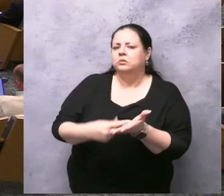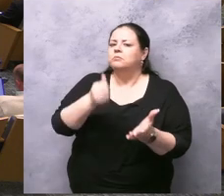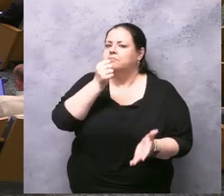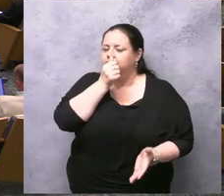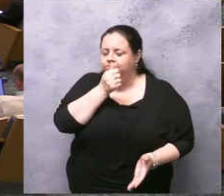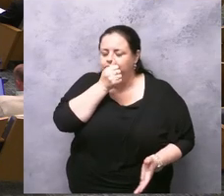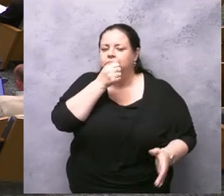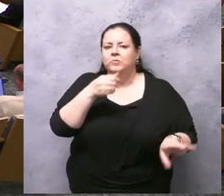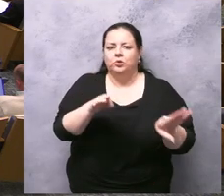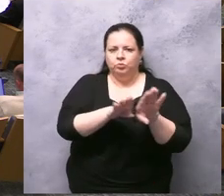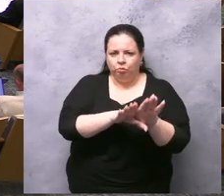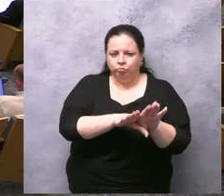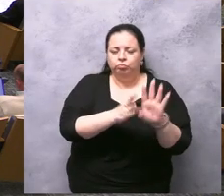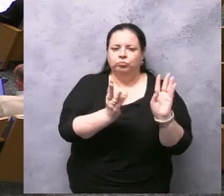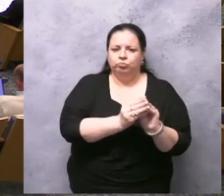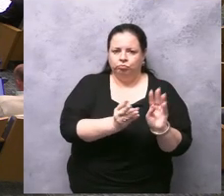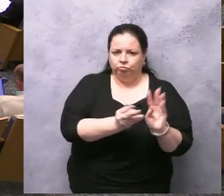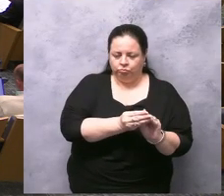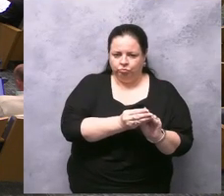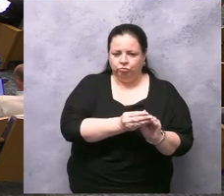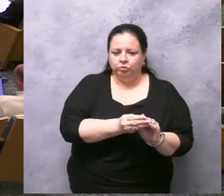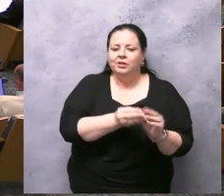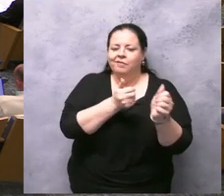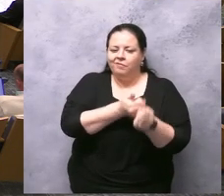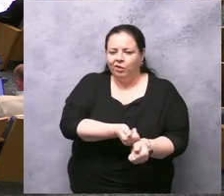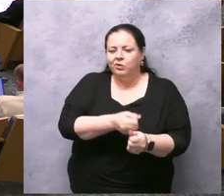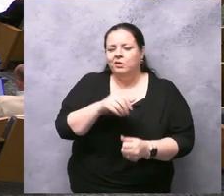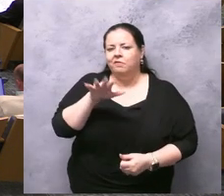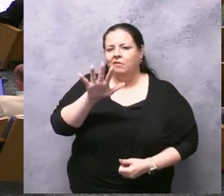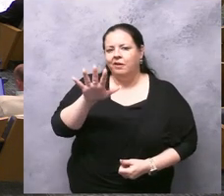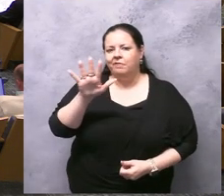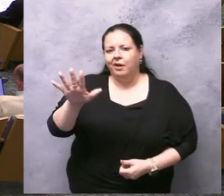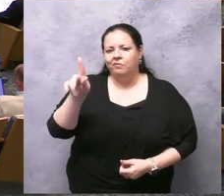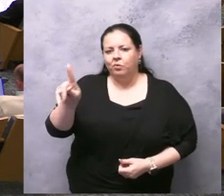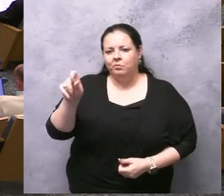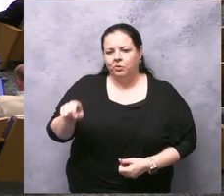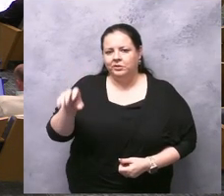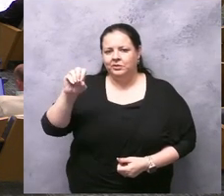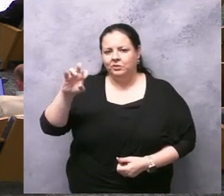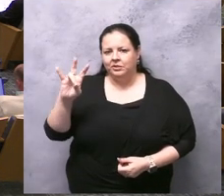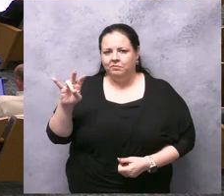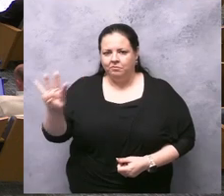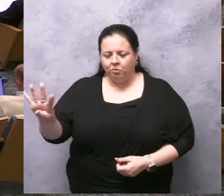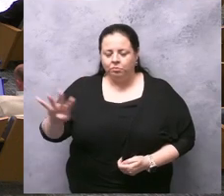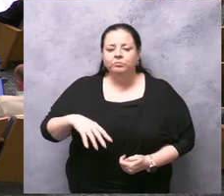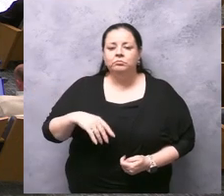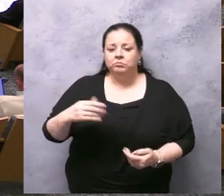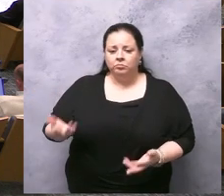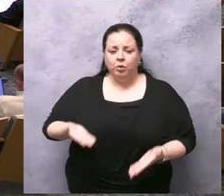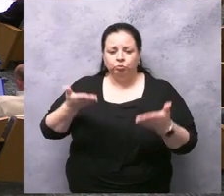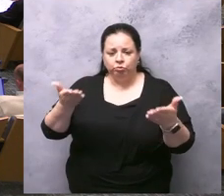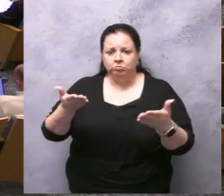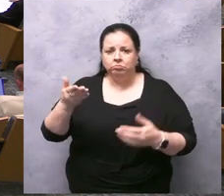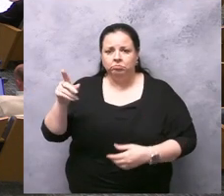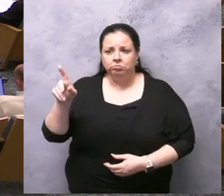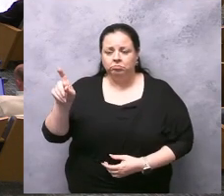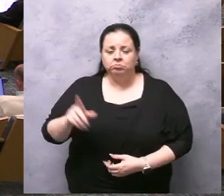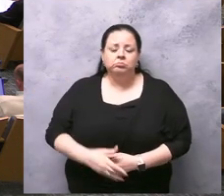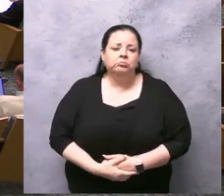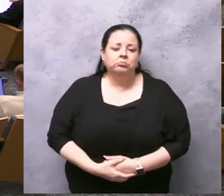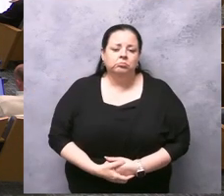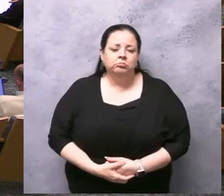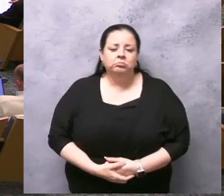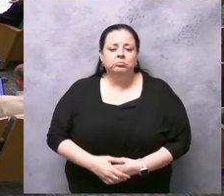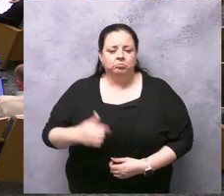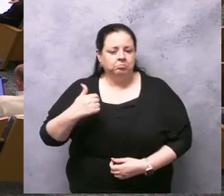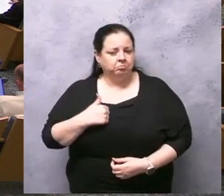discussed in closed session pursuant to section 551.074. May I have a motion, please? I